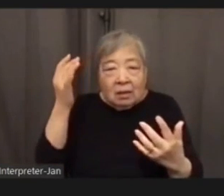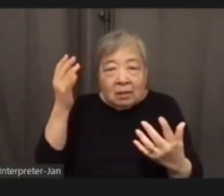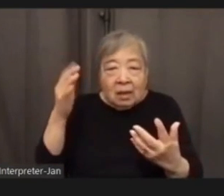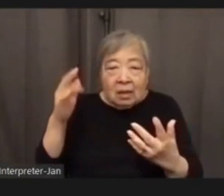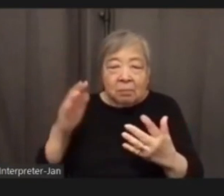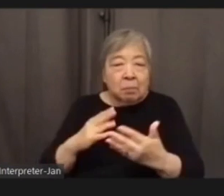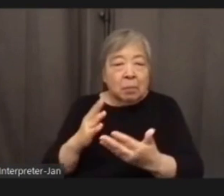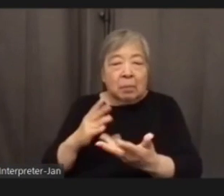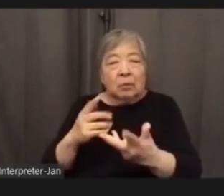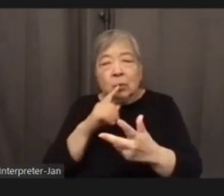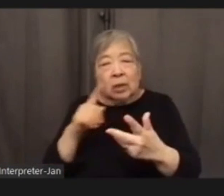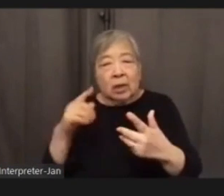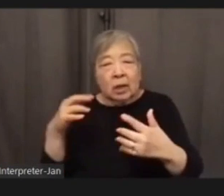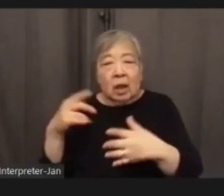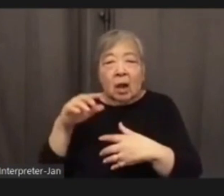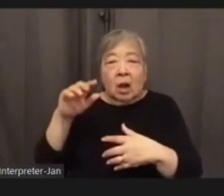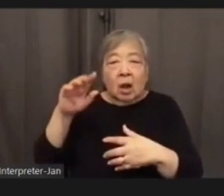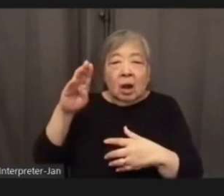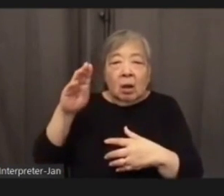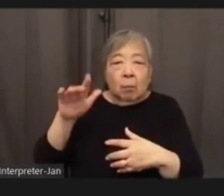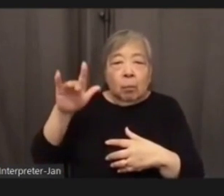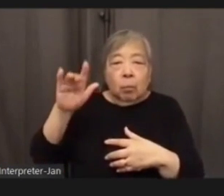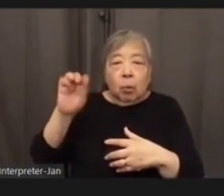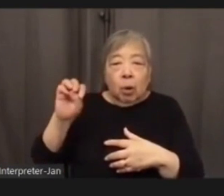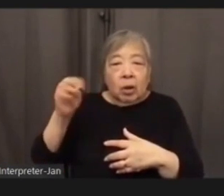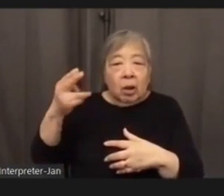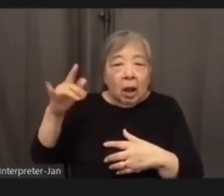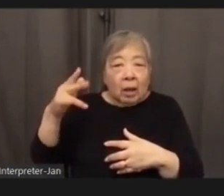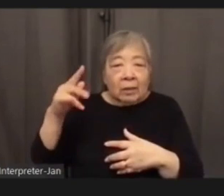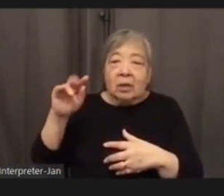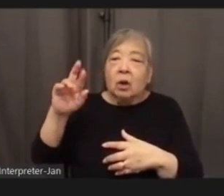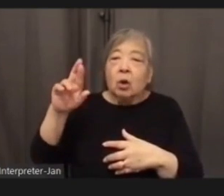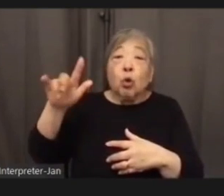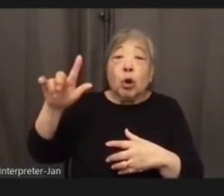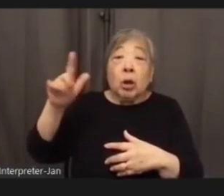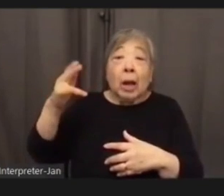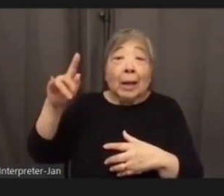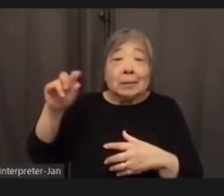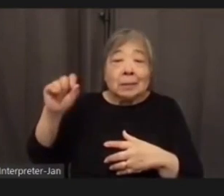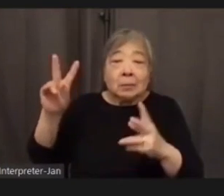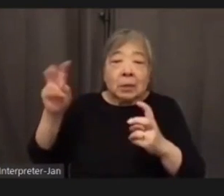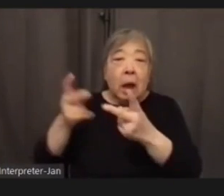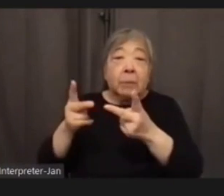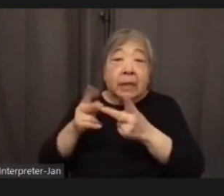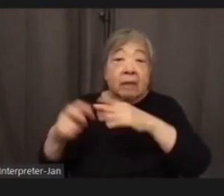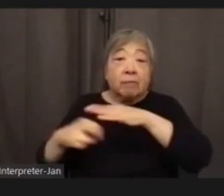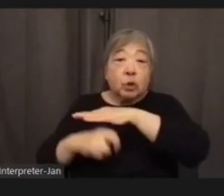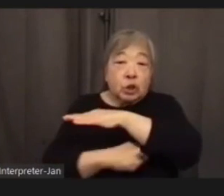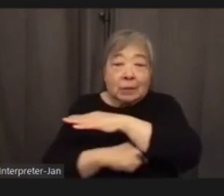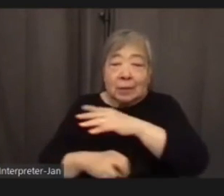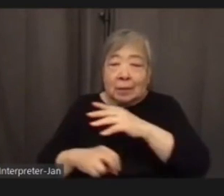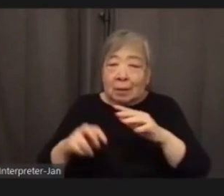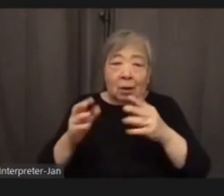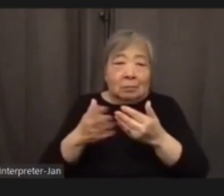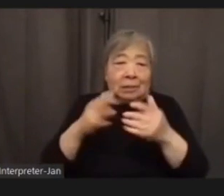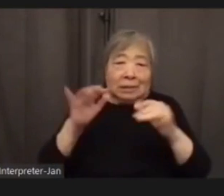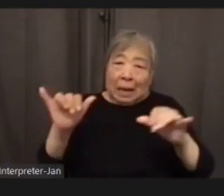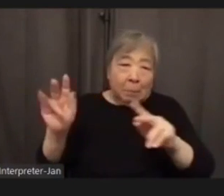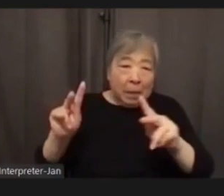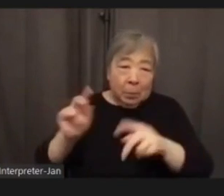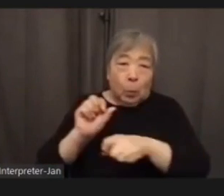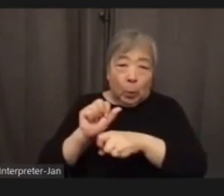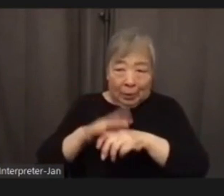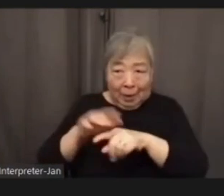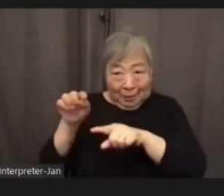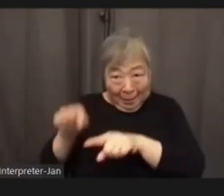But it's basically about Boyle Heights being a place of bridges. Yes. And Nobuko, Derek, a lot of the same characters worked on this song